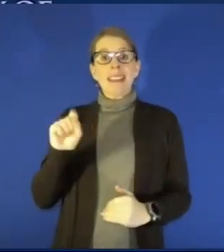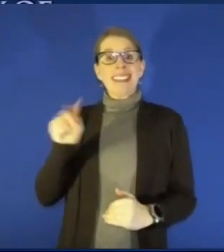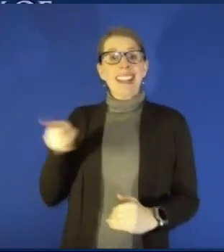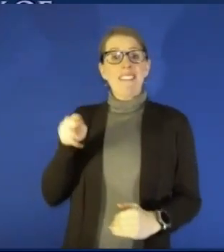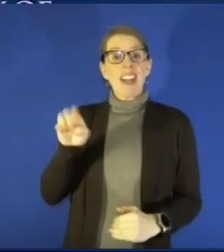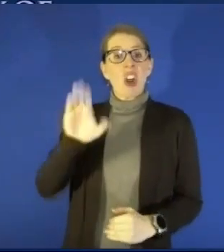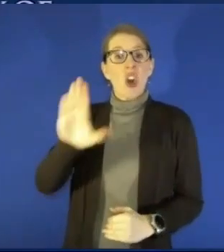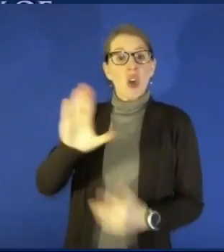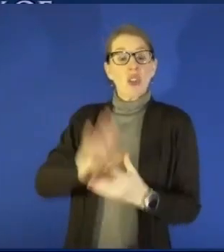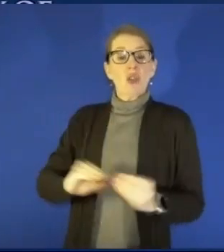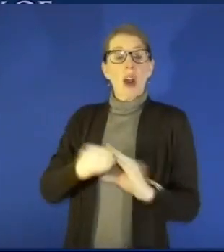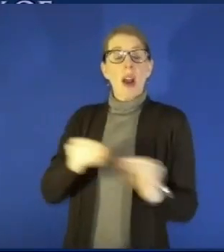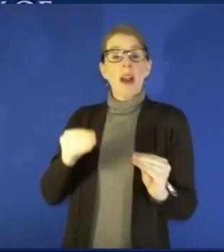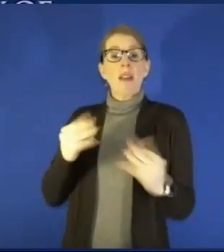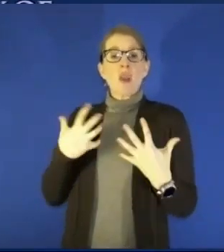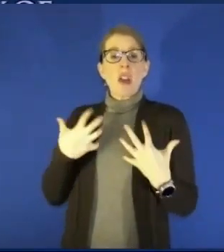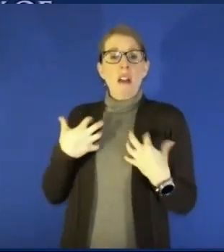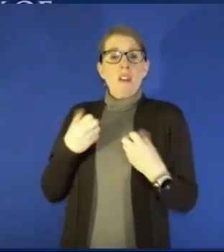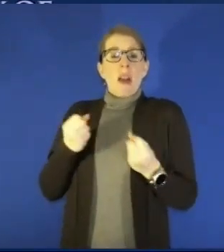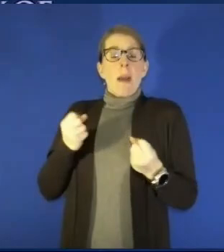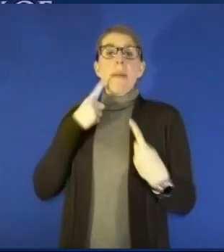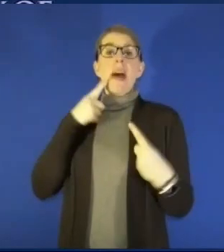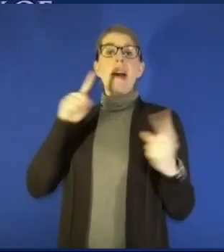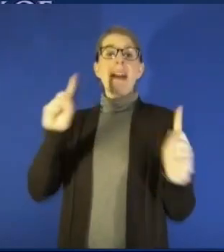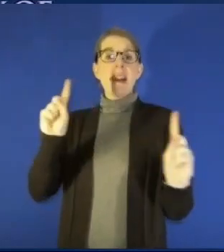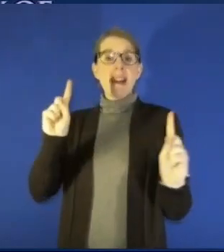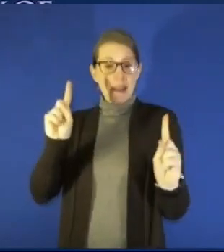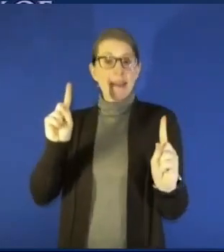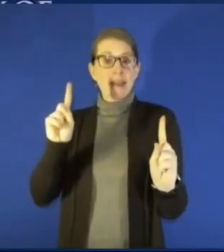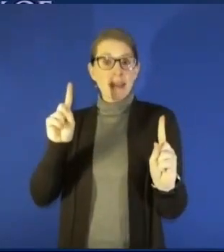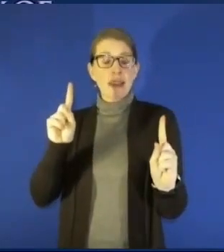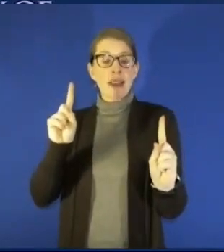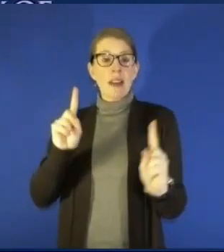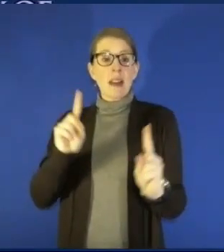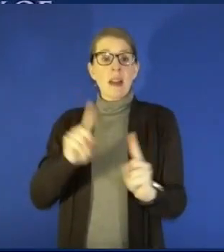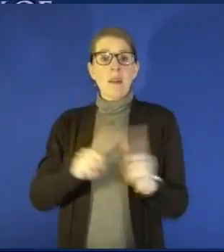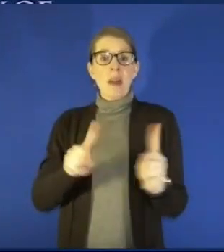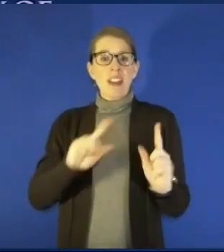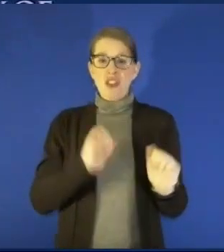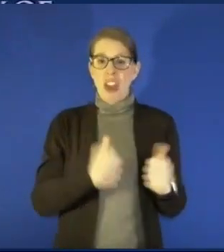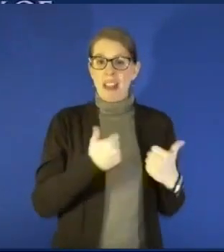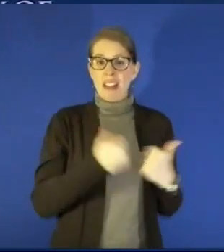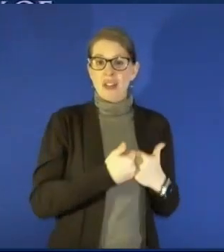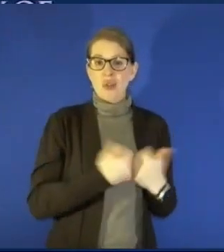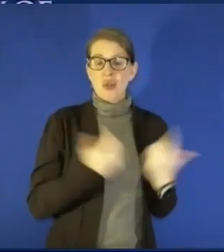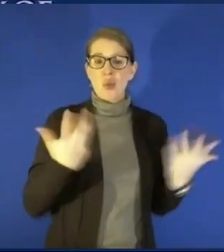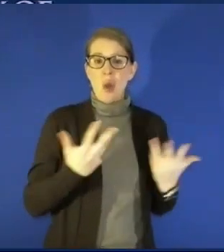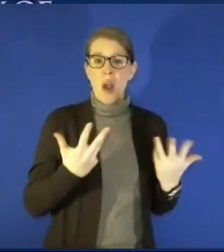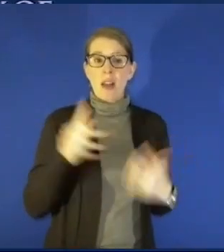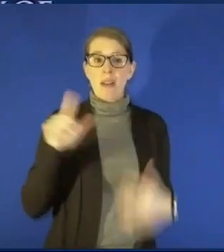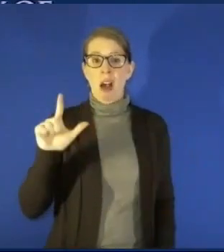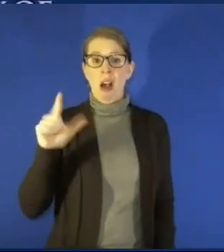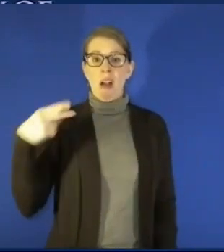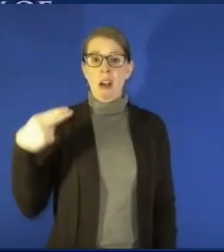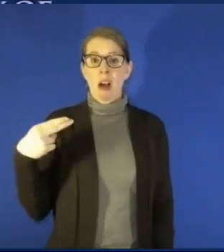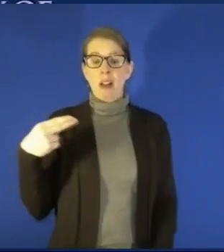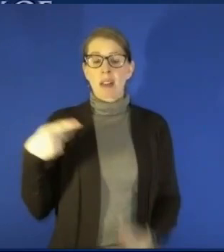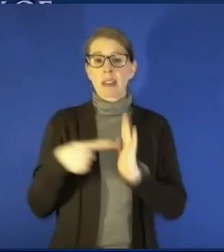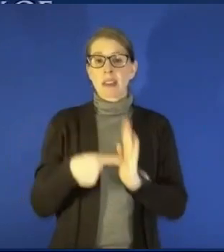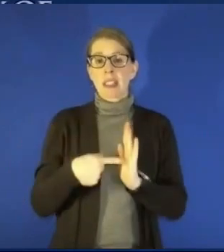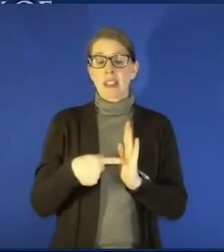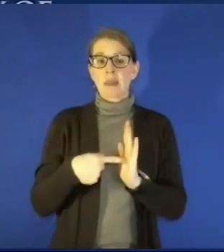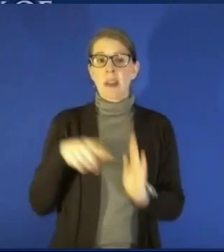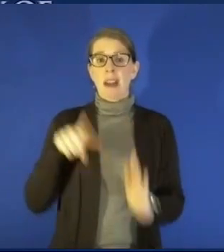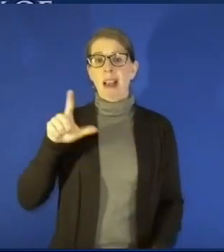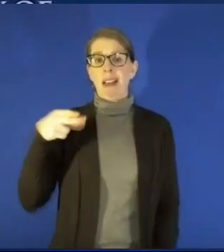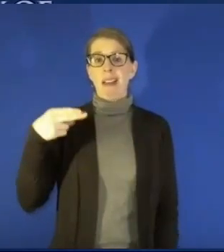and recovering and finding things. But I think one of our challenges is that long haul syndrome isn't just one disease. It's